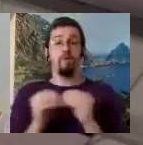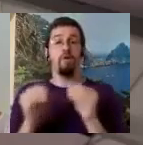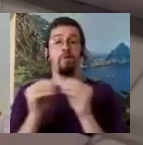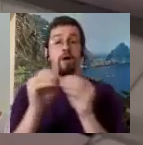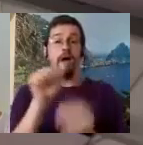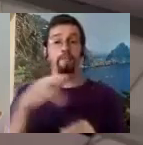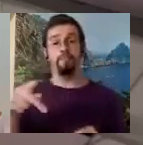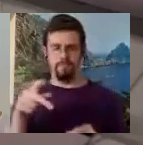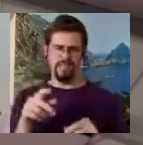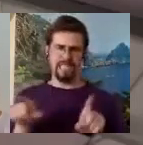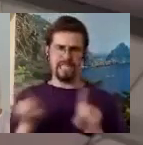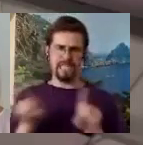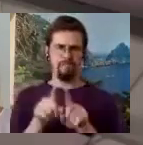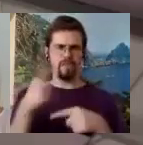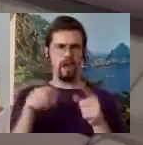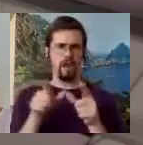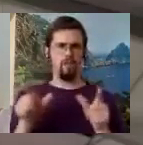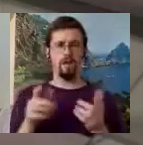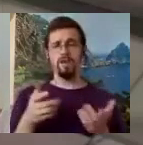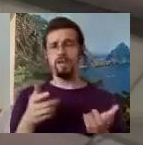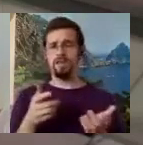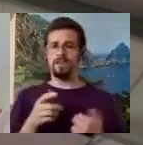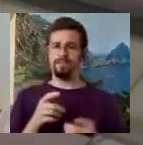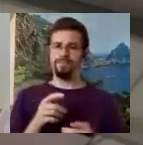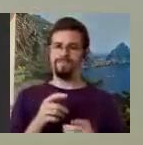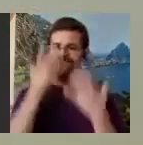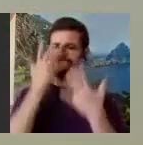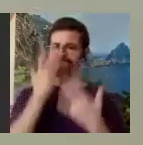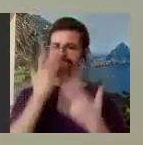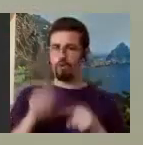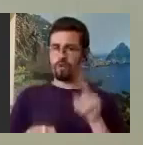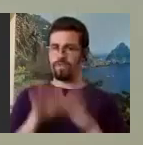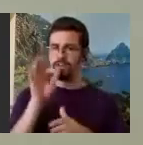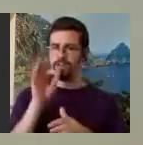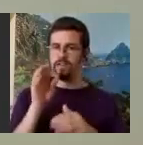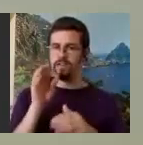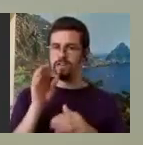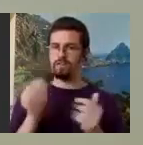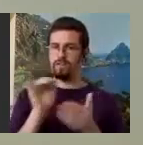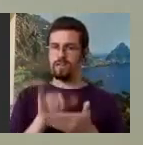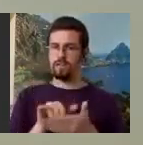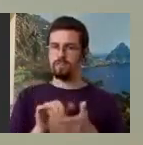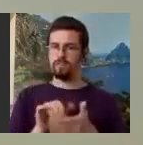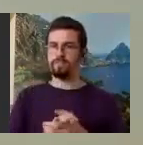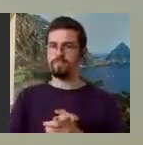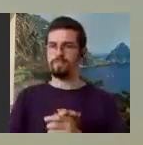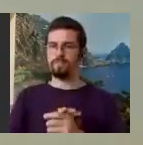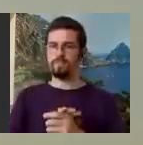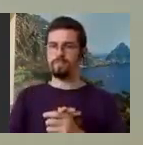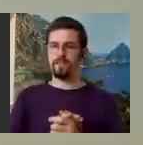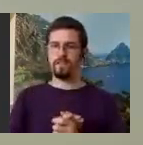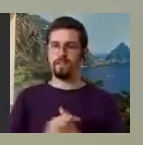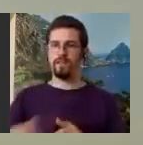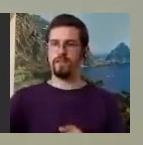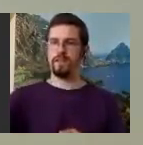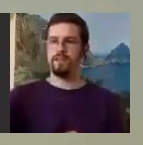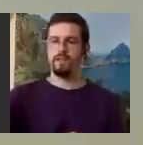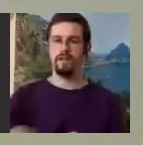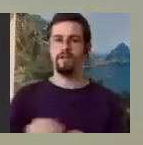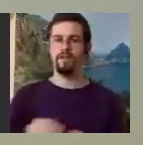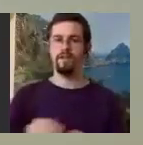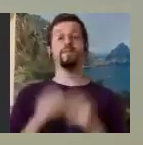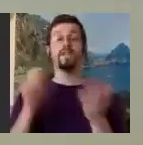would have to be different yet again. And so that's an interesting problem. I was just trying to think about that one. It'd be nice to be